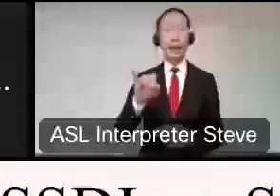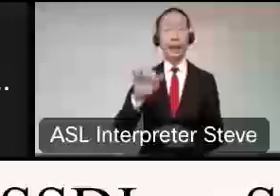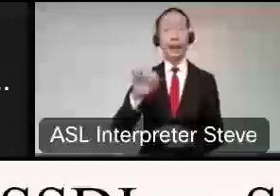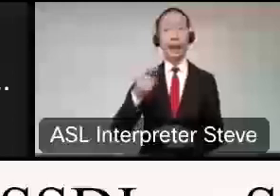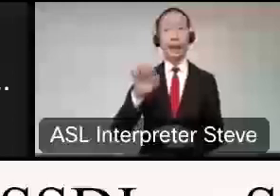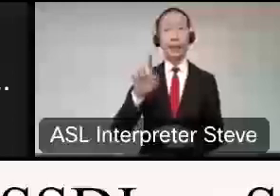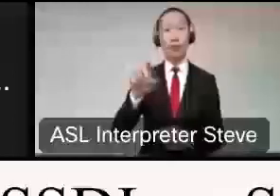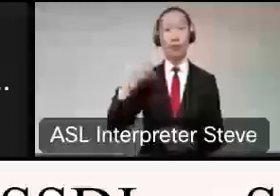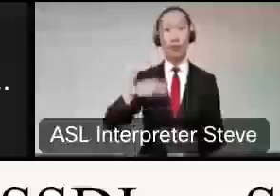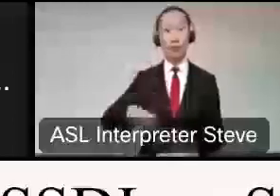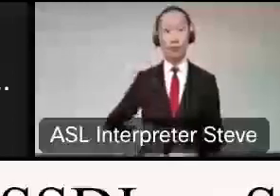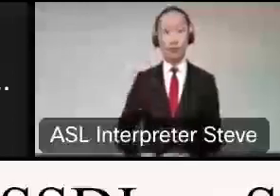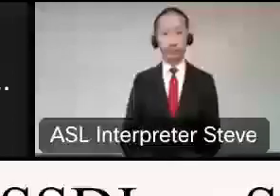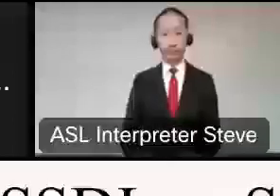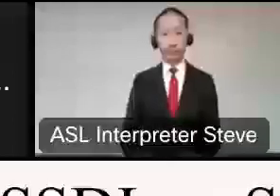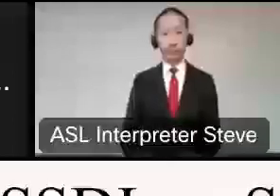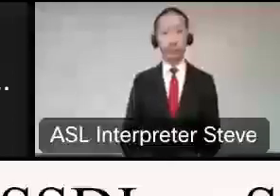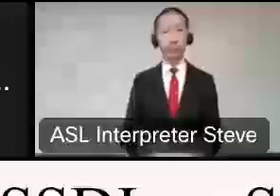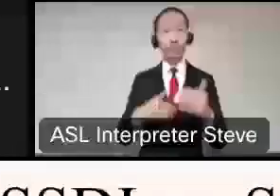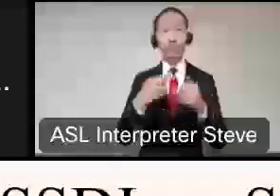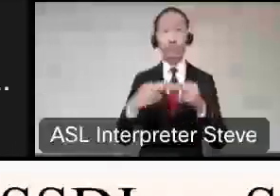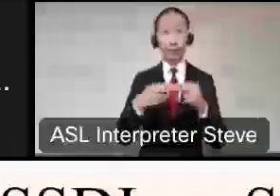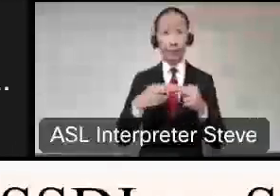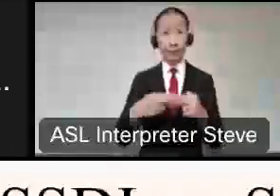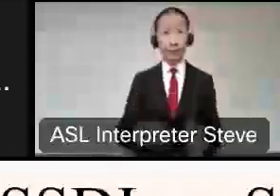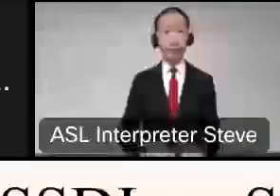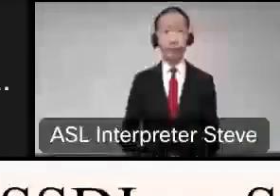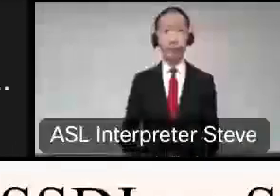benefit. Next slide.